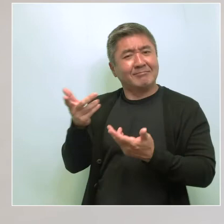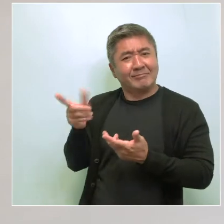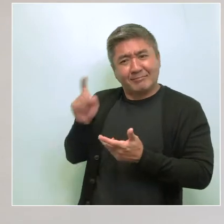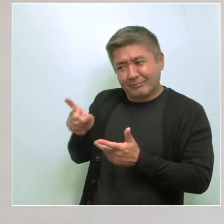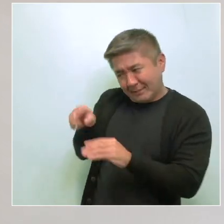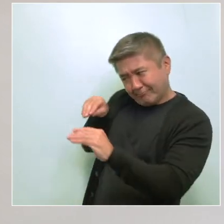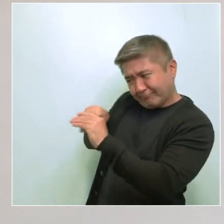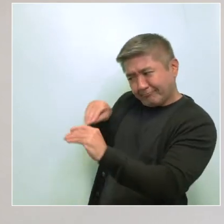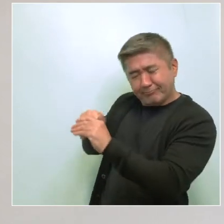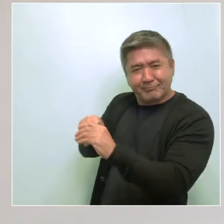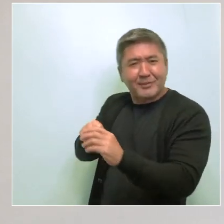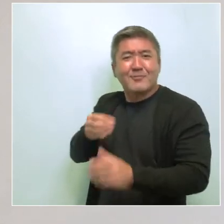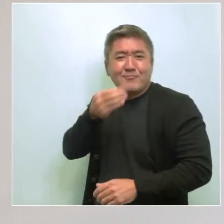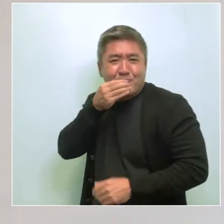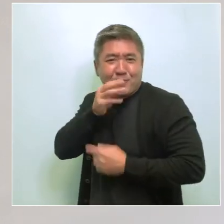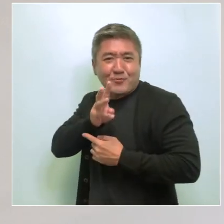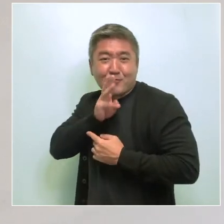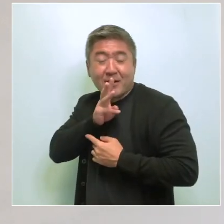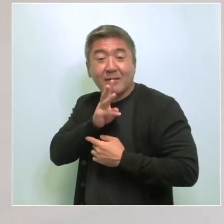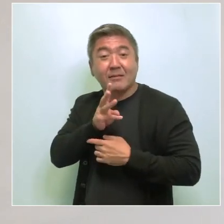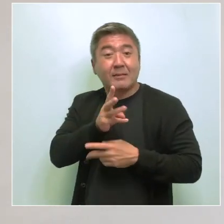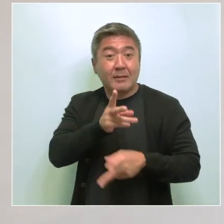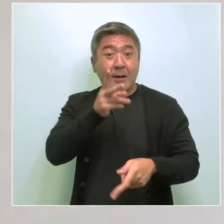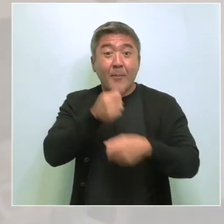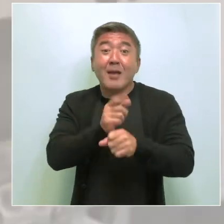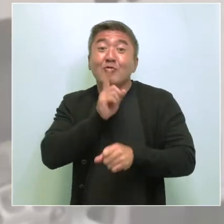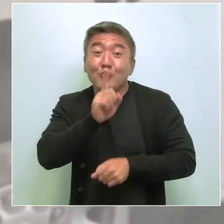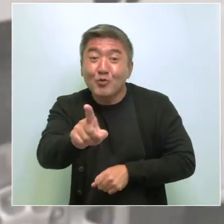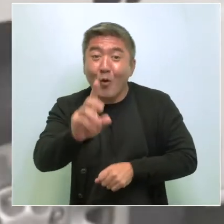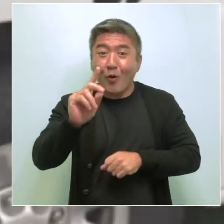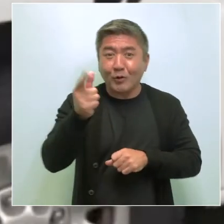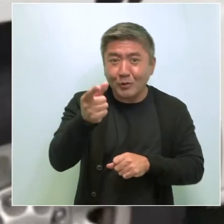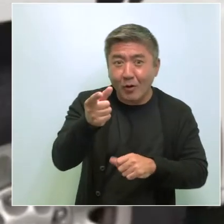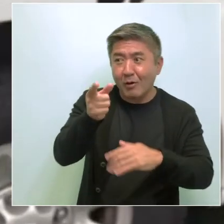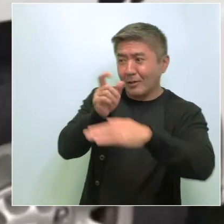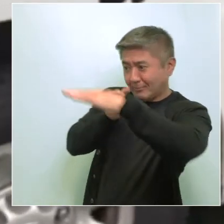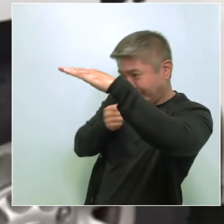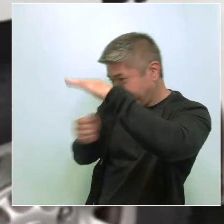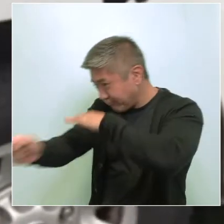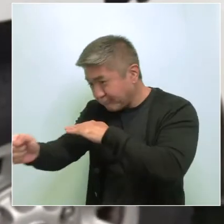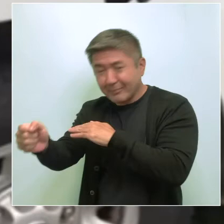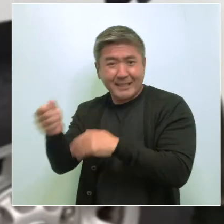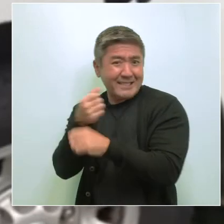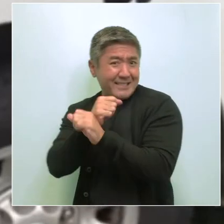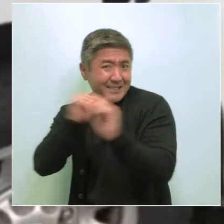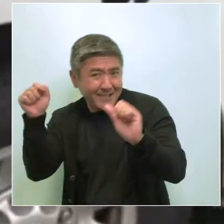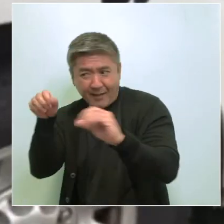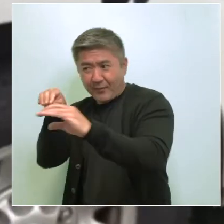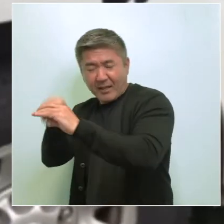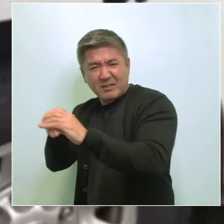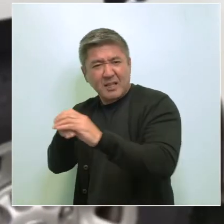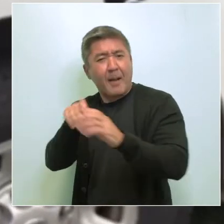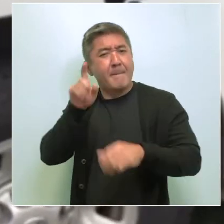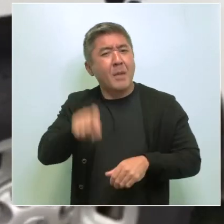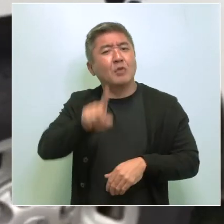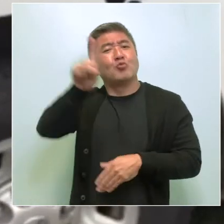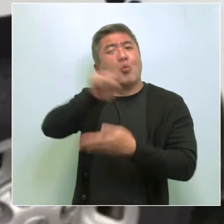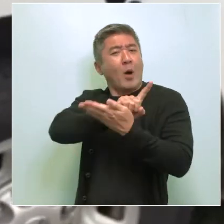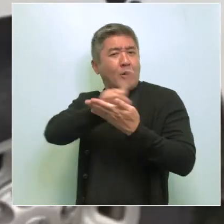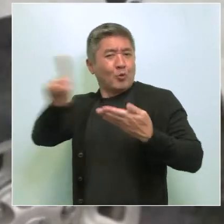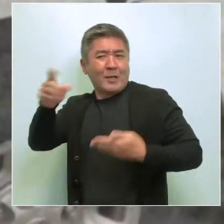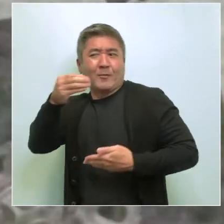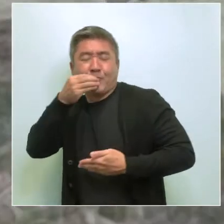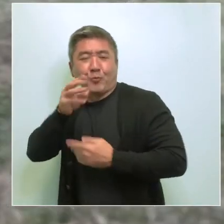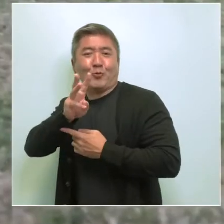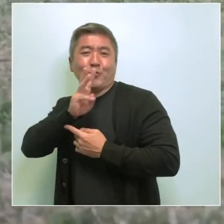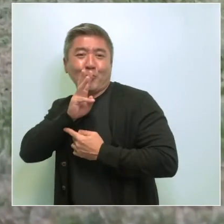in case of a hurricane. Make sure your pets are cared for as well. Make sure that they're inside, make sure that they're safe, and that you have rations for them for